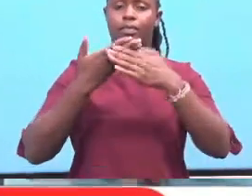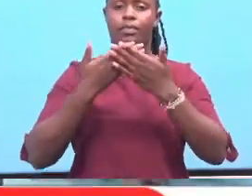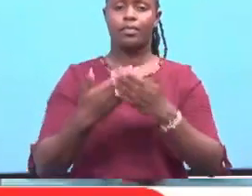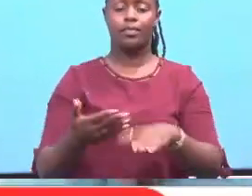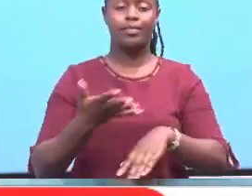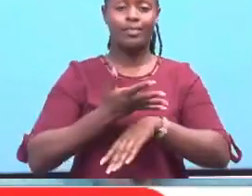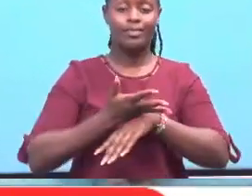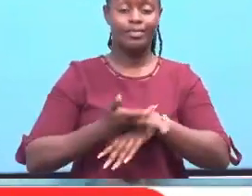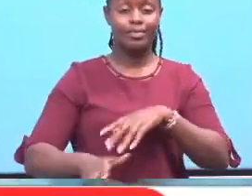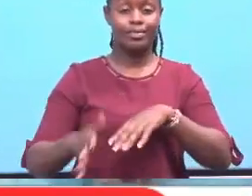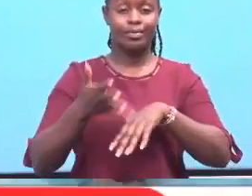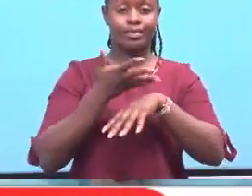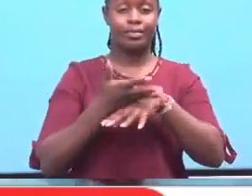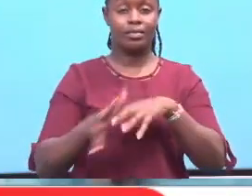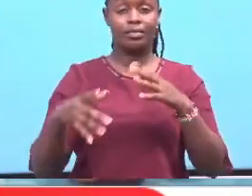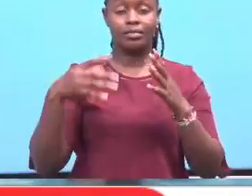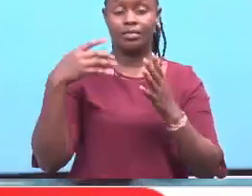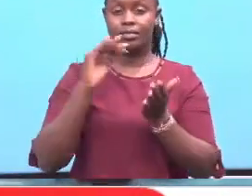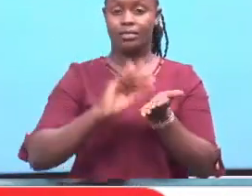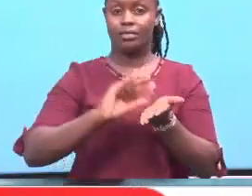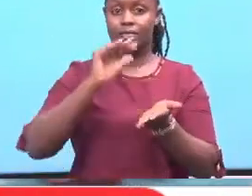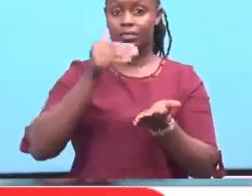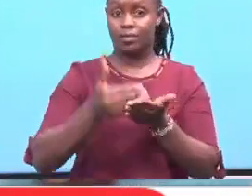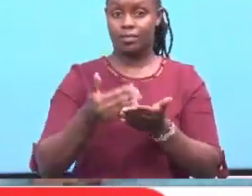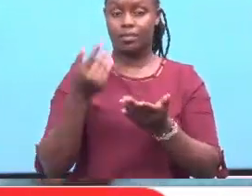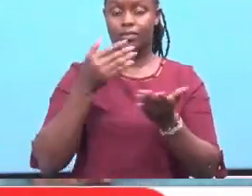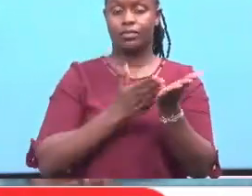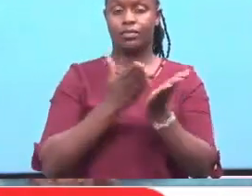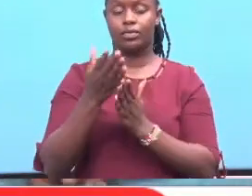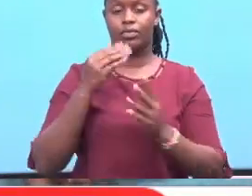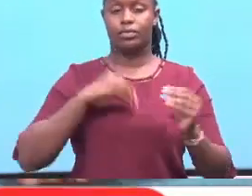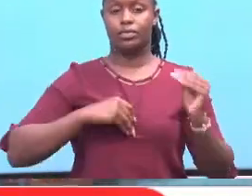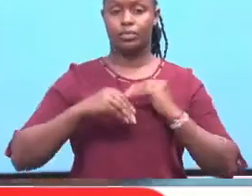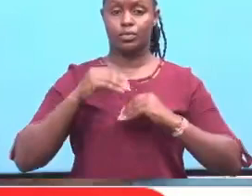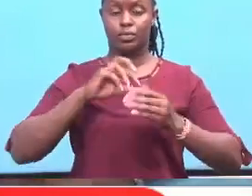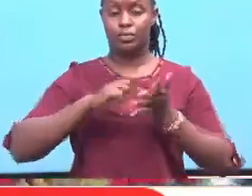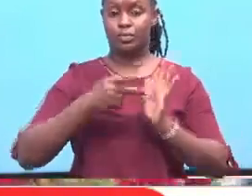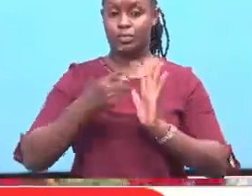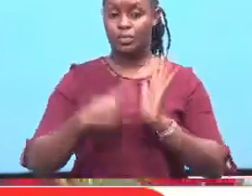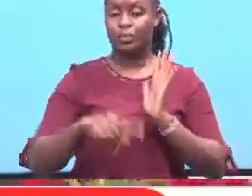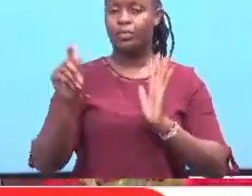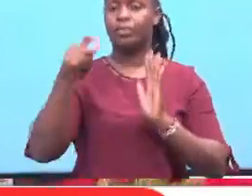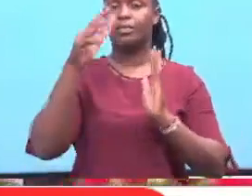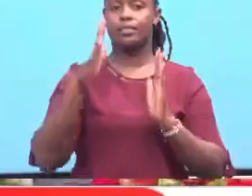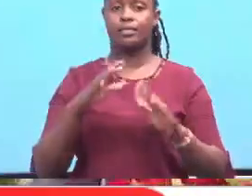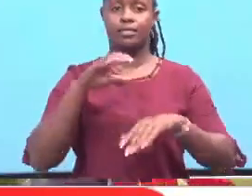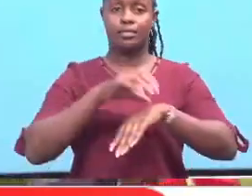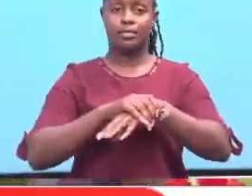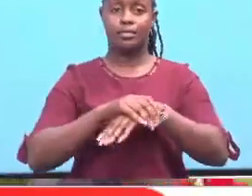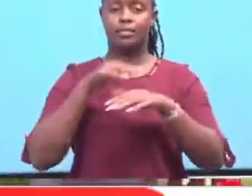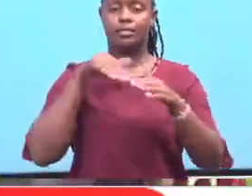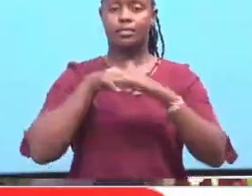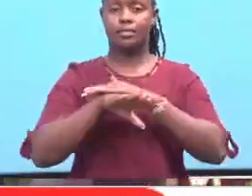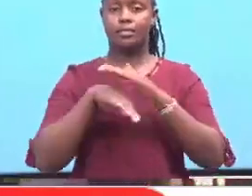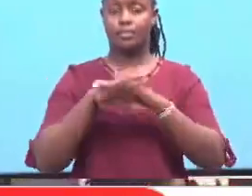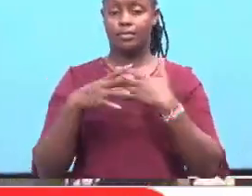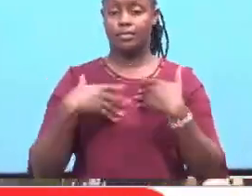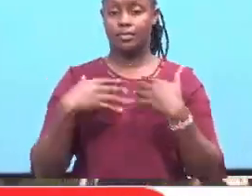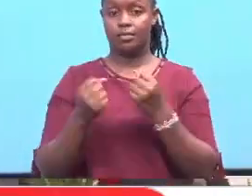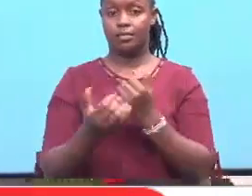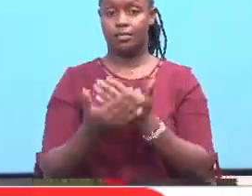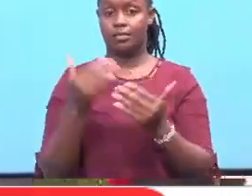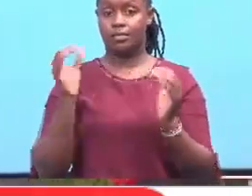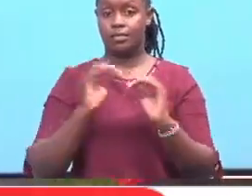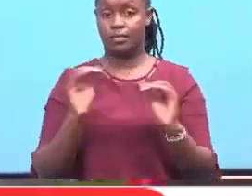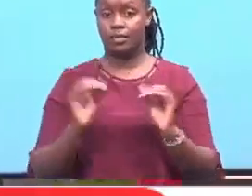taxpayer-contributed funds to corruption, denying many paying Kenyans access to health care. It therefore means that Kenyans employed in